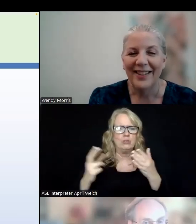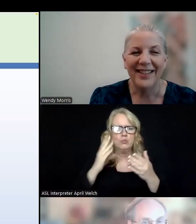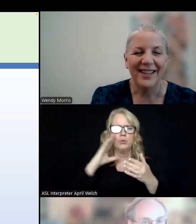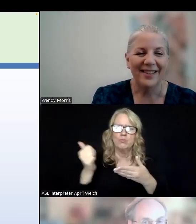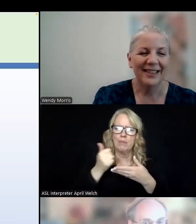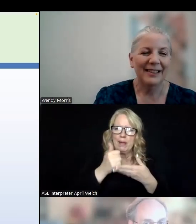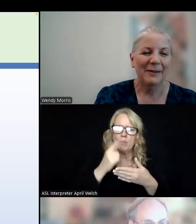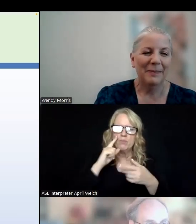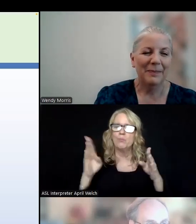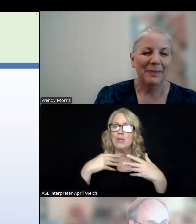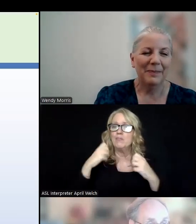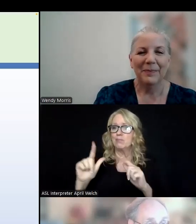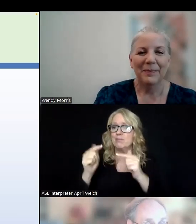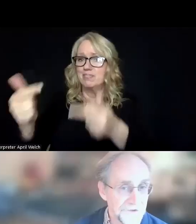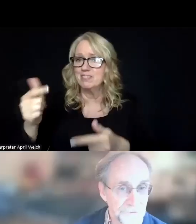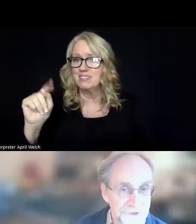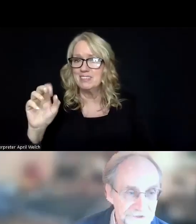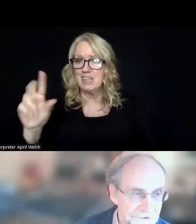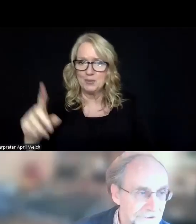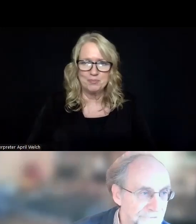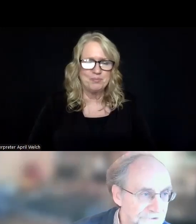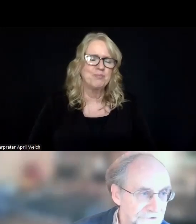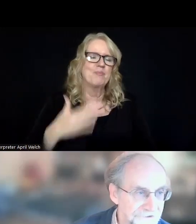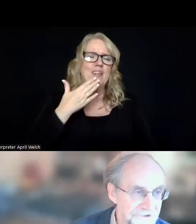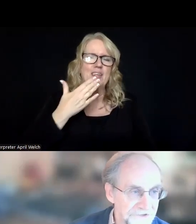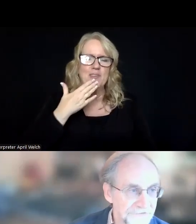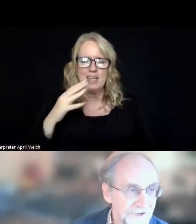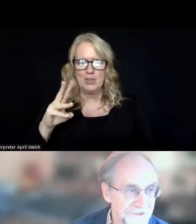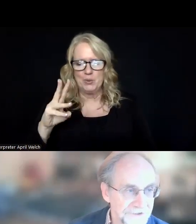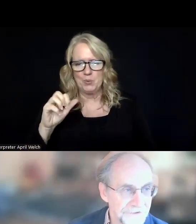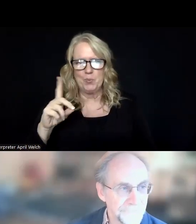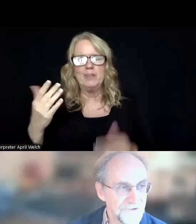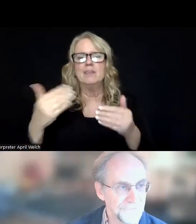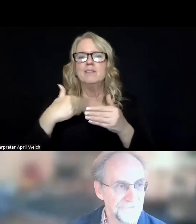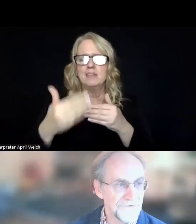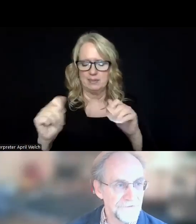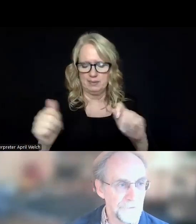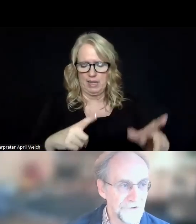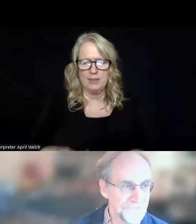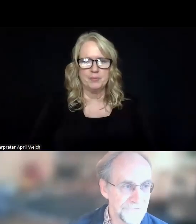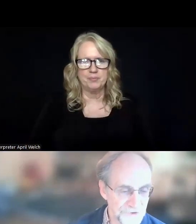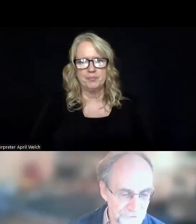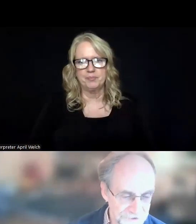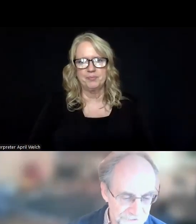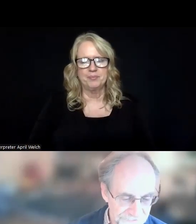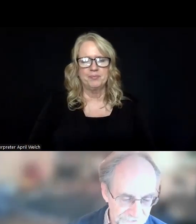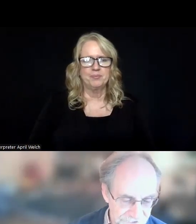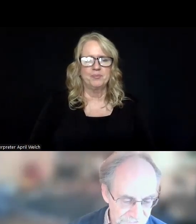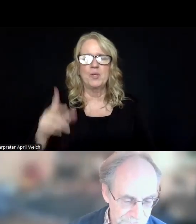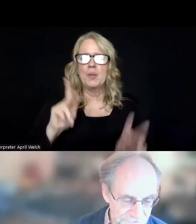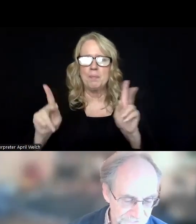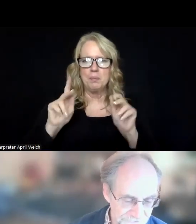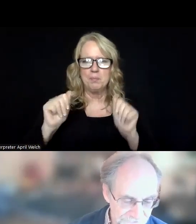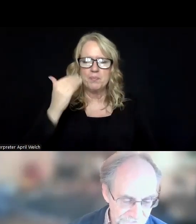health. Ted? Thank you, Wendy. If you go to the next slide, just if people aren't familiar with us,